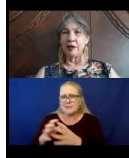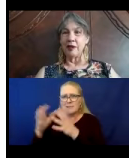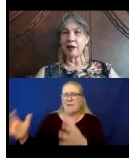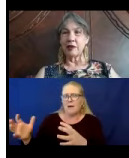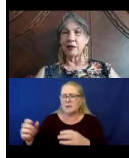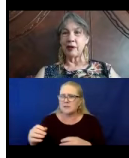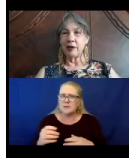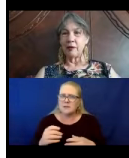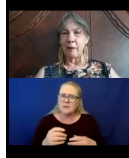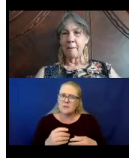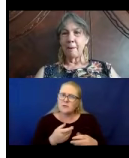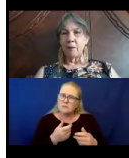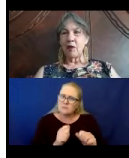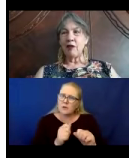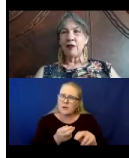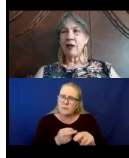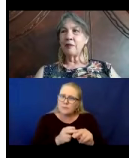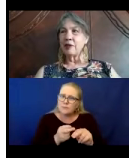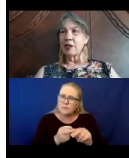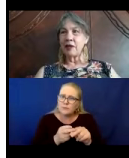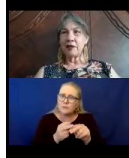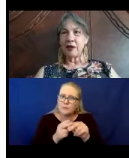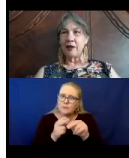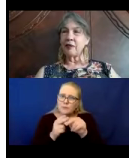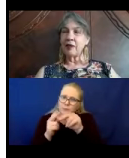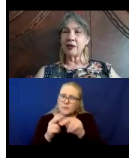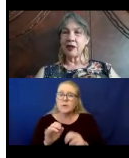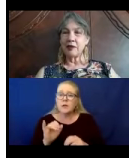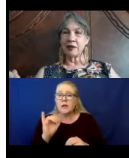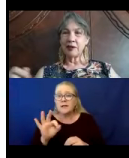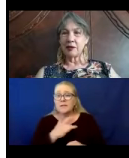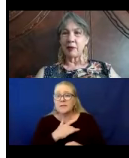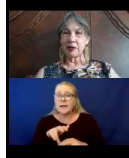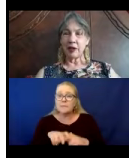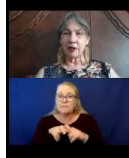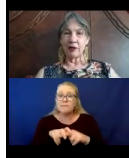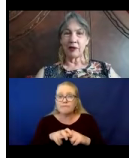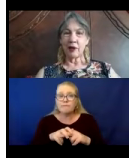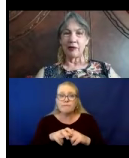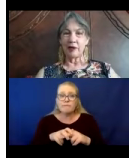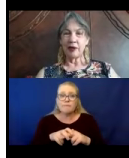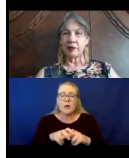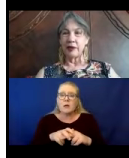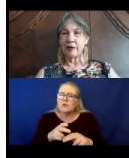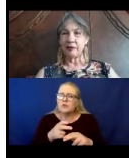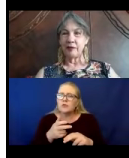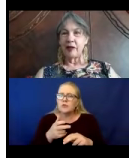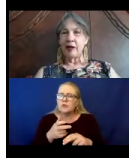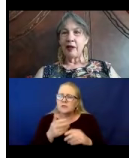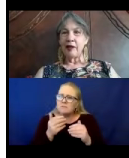than you did last week. If you tend to be sedentary and never go outside, just step outside your door, walk down the